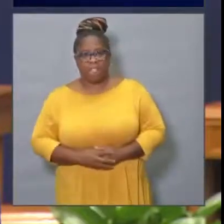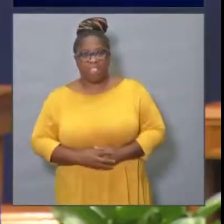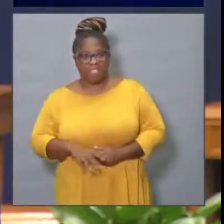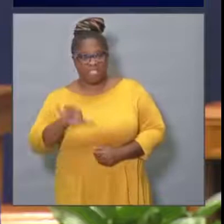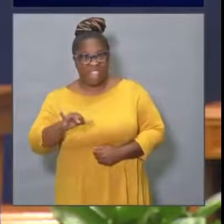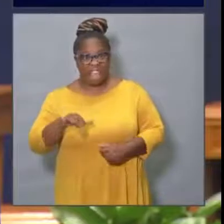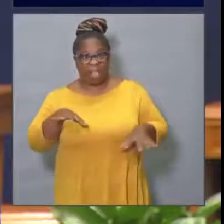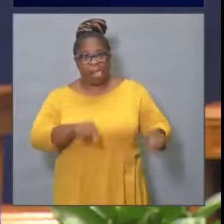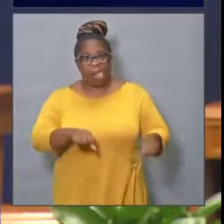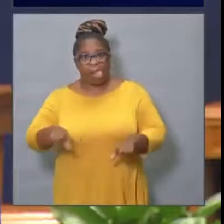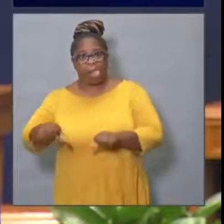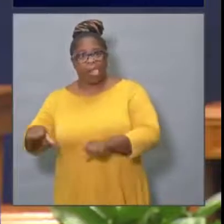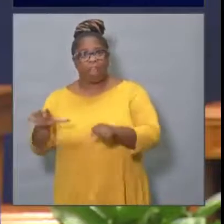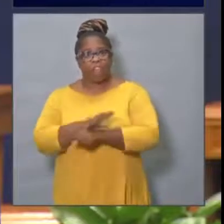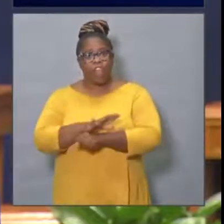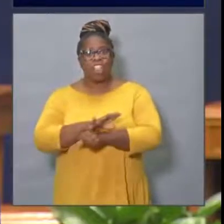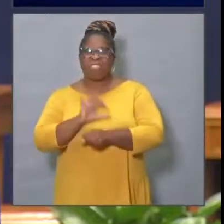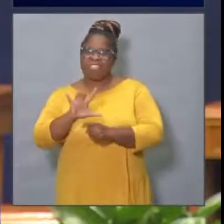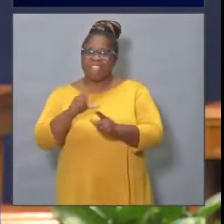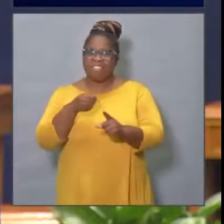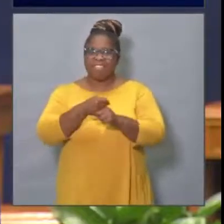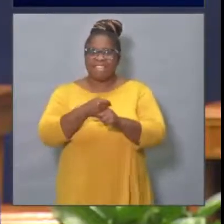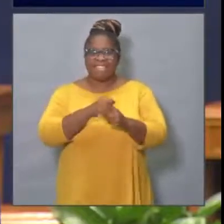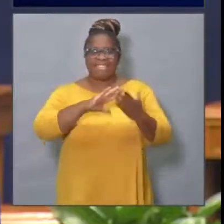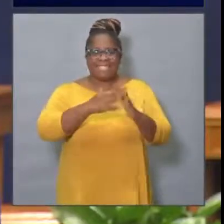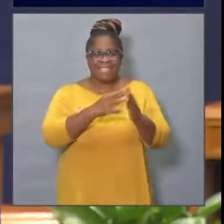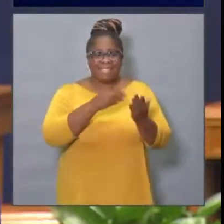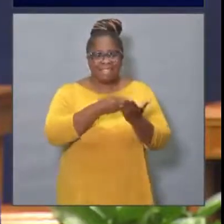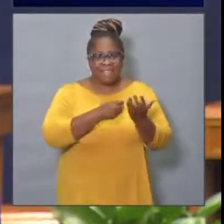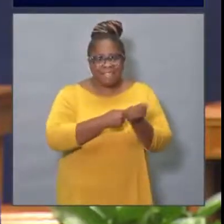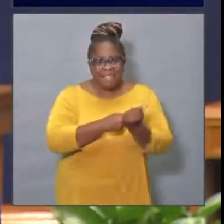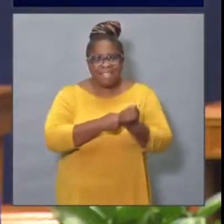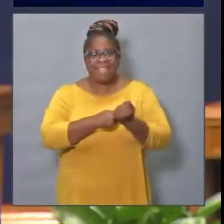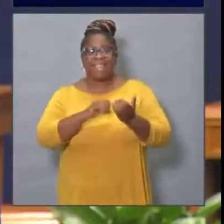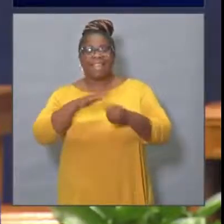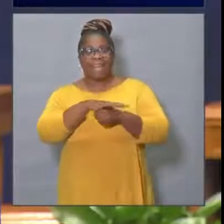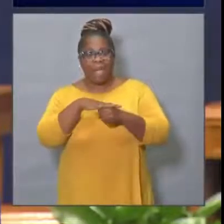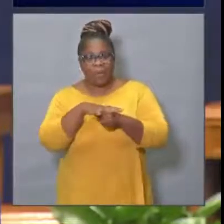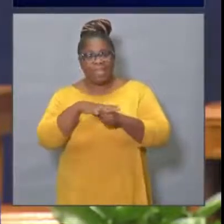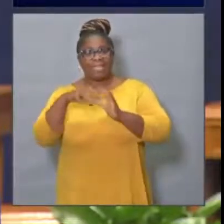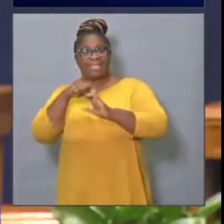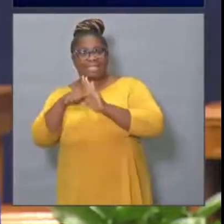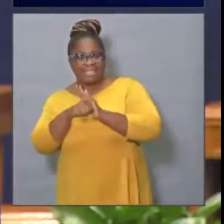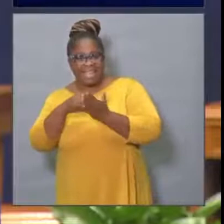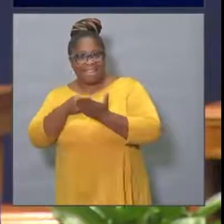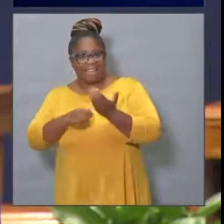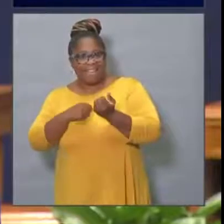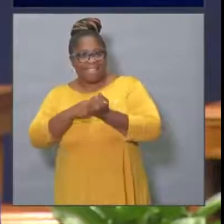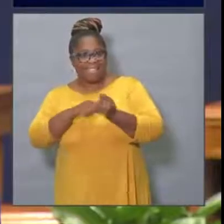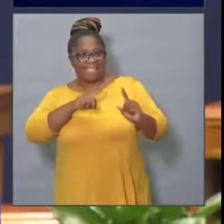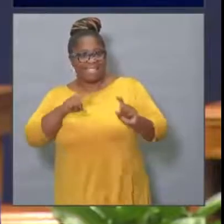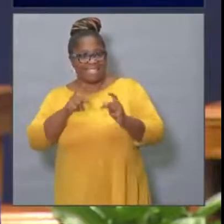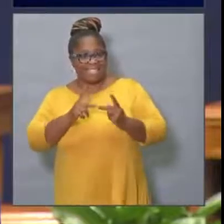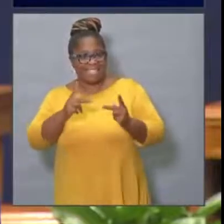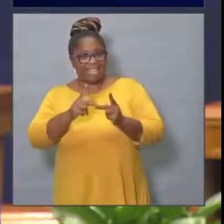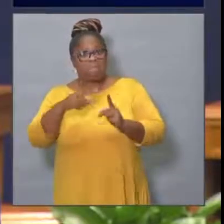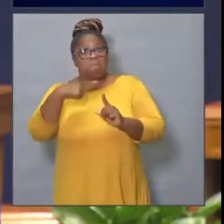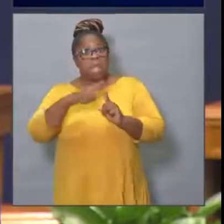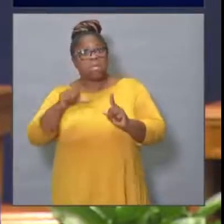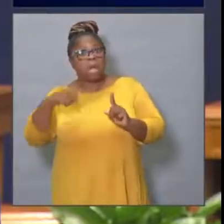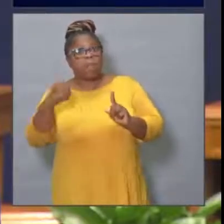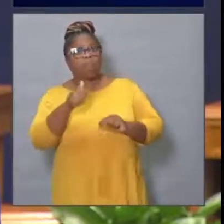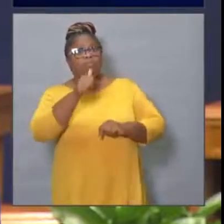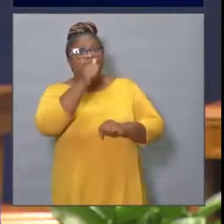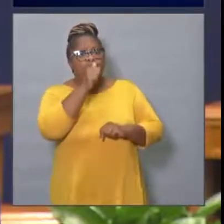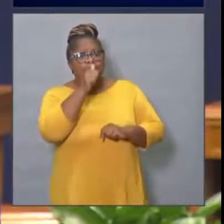affecting both the city-funded, the county-funded, as well as the state-funded testing sites, as well as many sites that are operated by